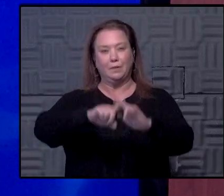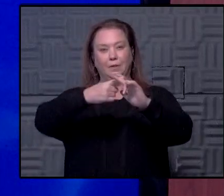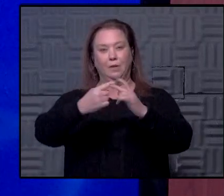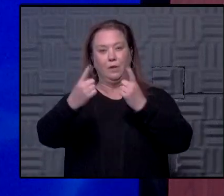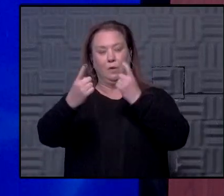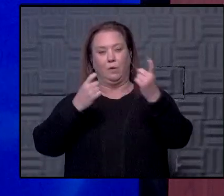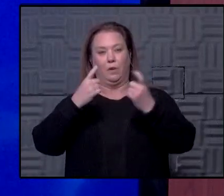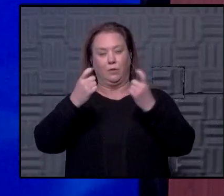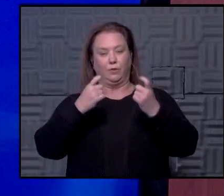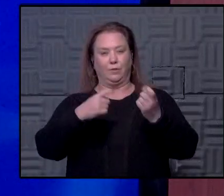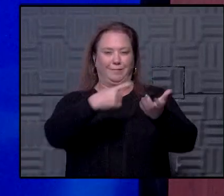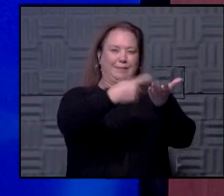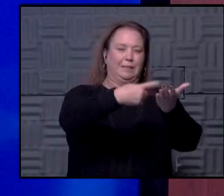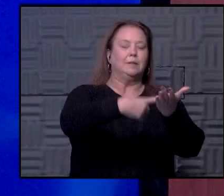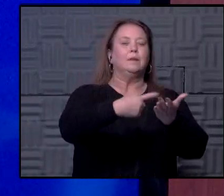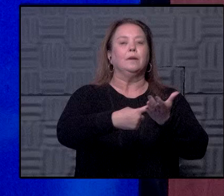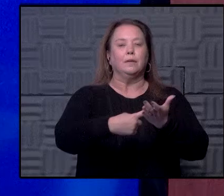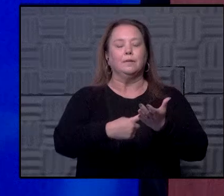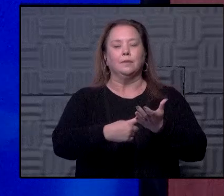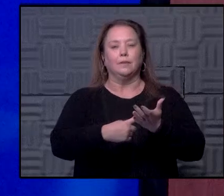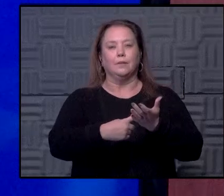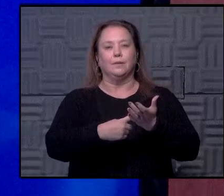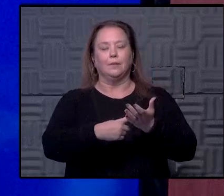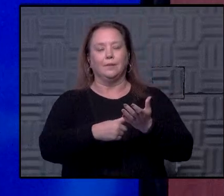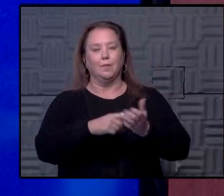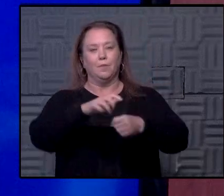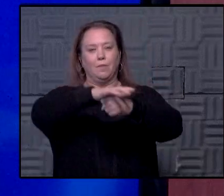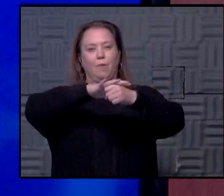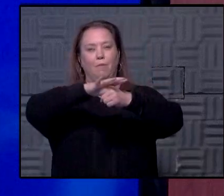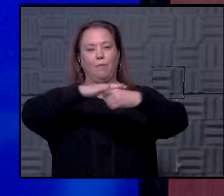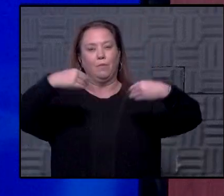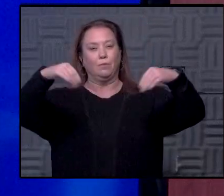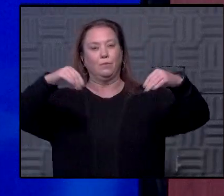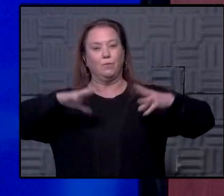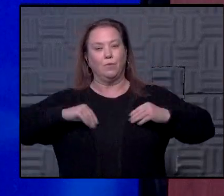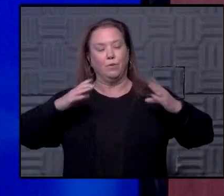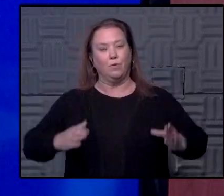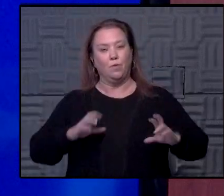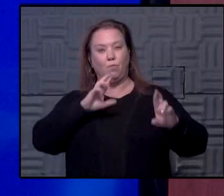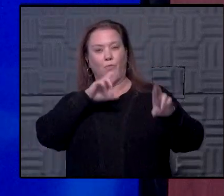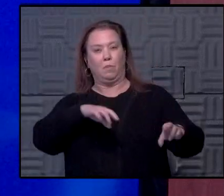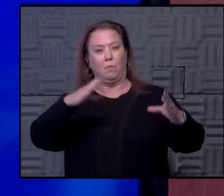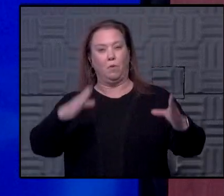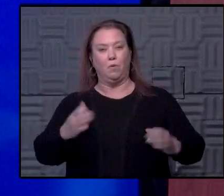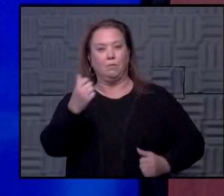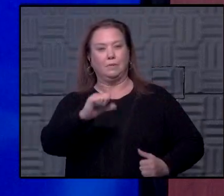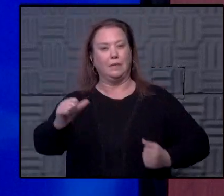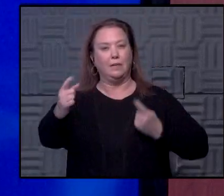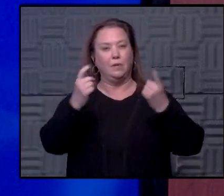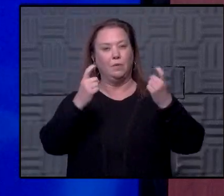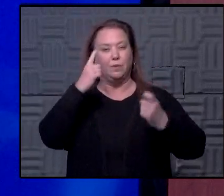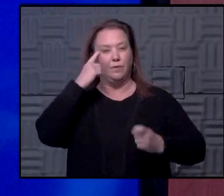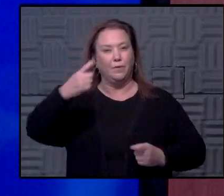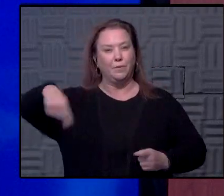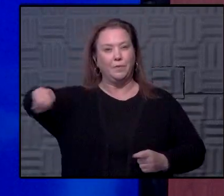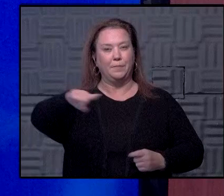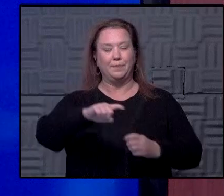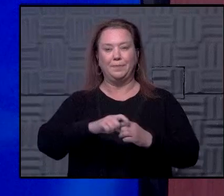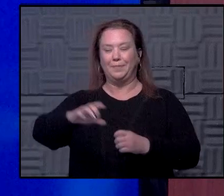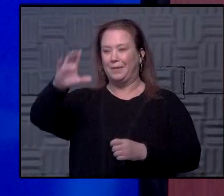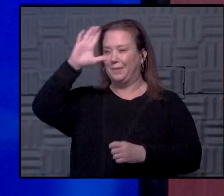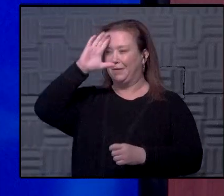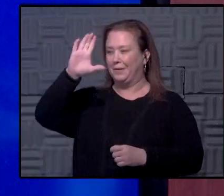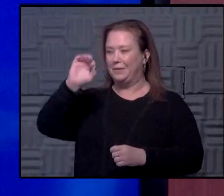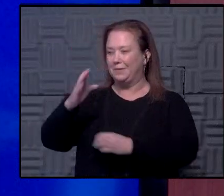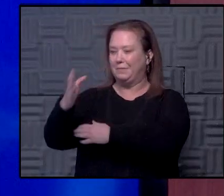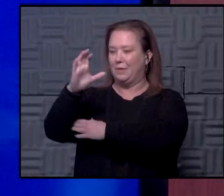there any, or before we jump into our discussion and some of our discussions with some of our local merchants, are there any reporter questions? Sure. Good morning, Cody Holyoke with